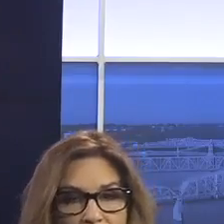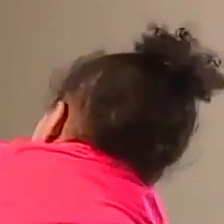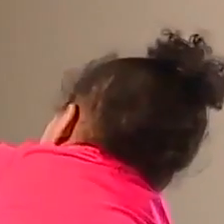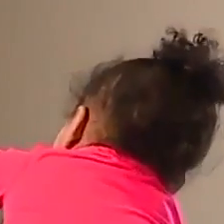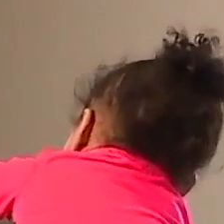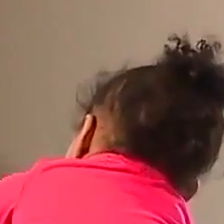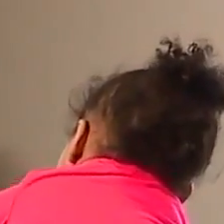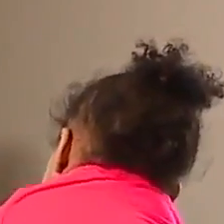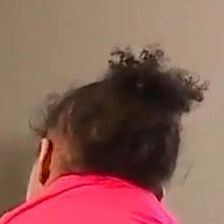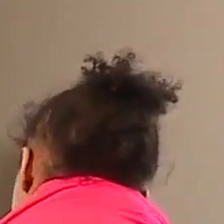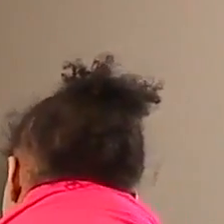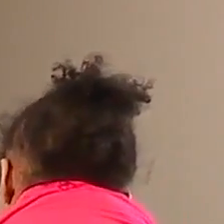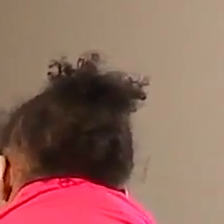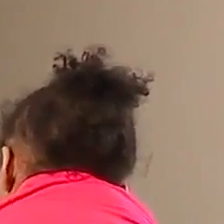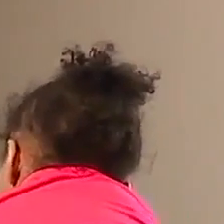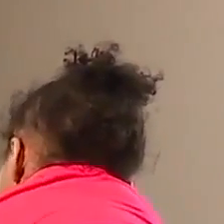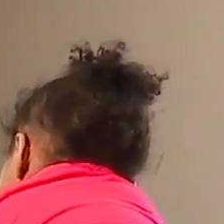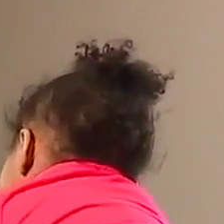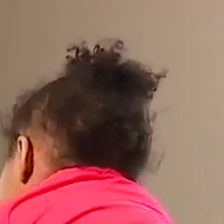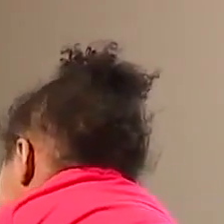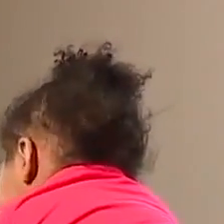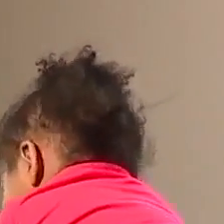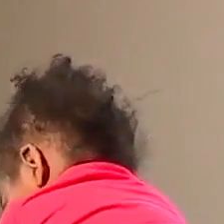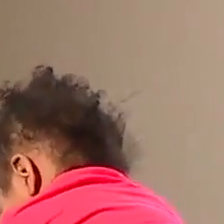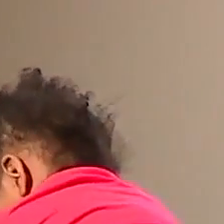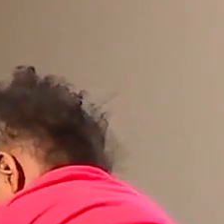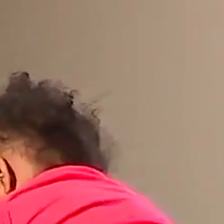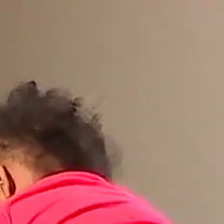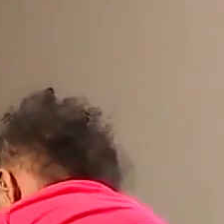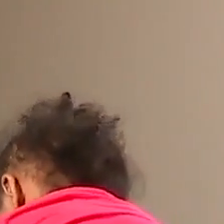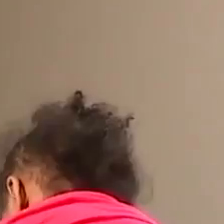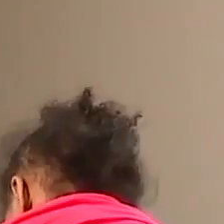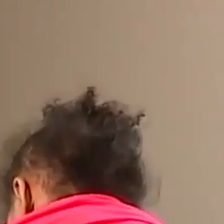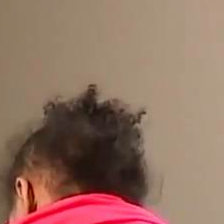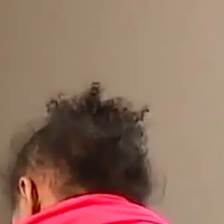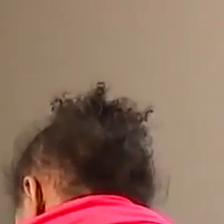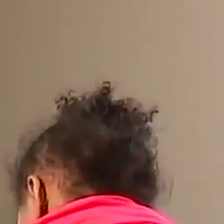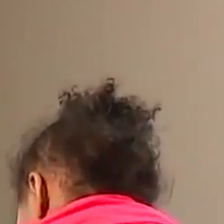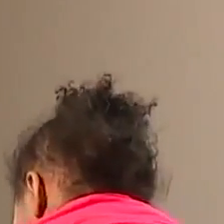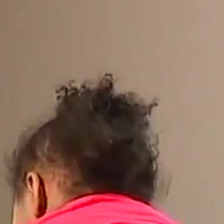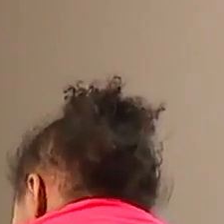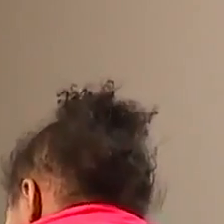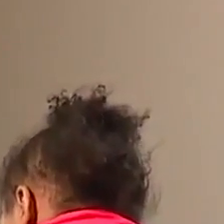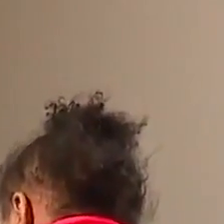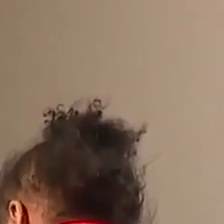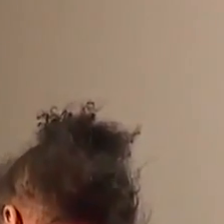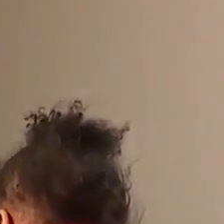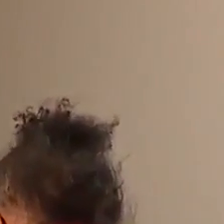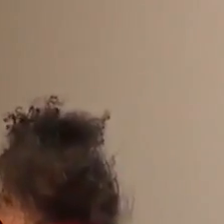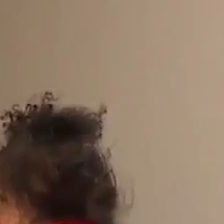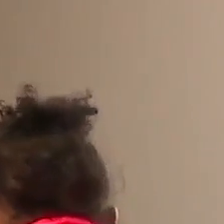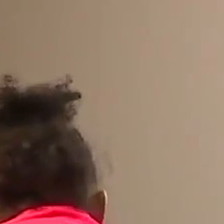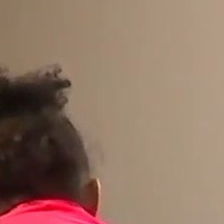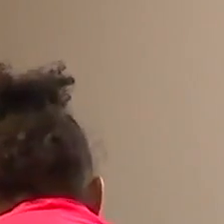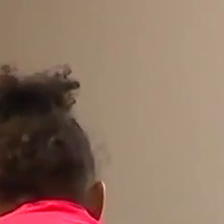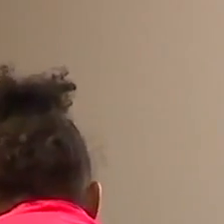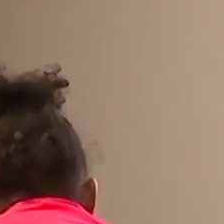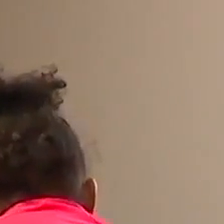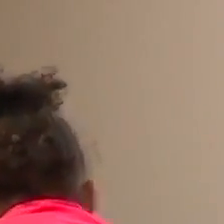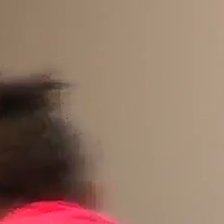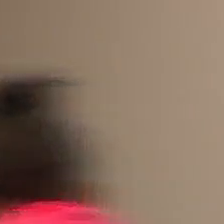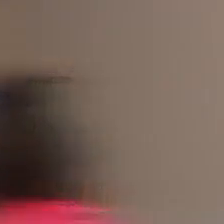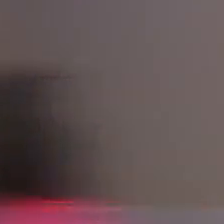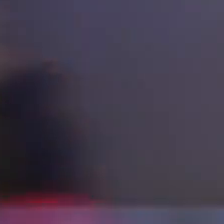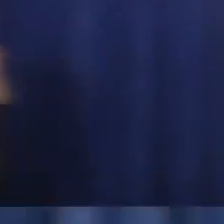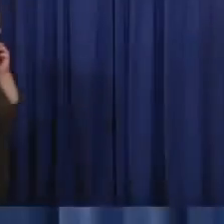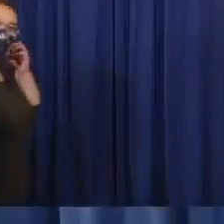The choice can come down to family or keeping a job. Governor DeWine originally said he would lay out those child care plans and a reopen date today, but